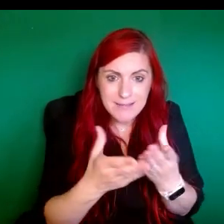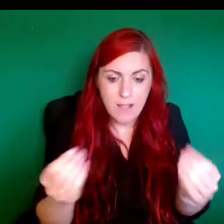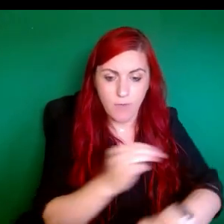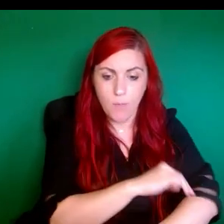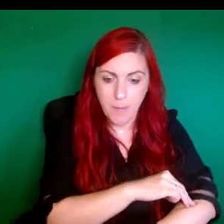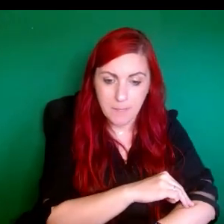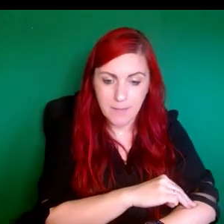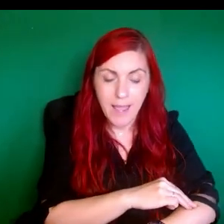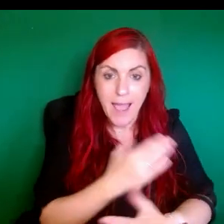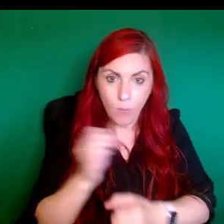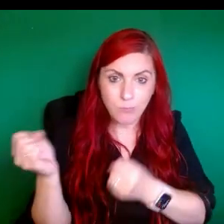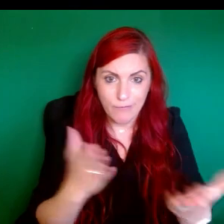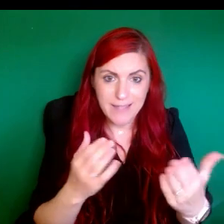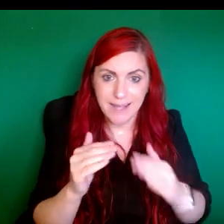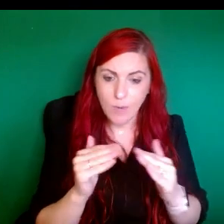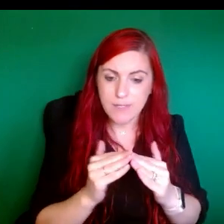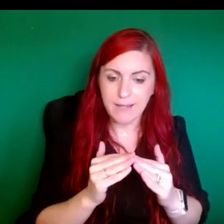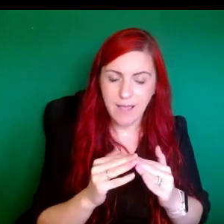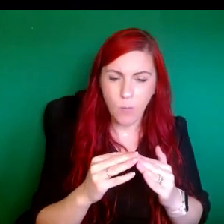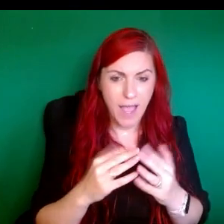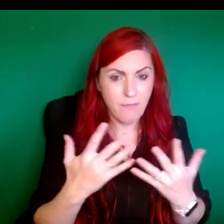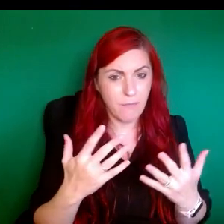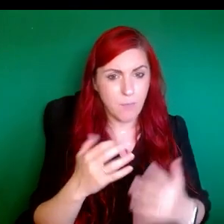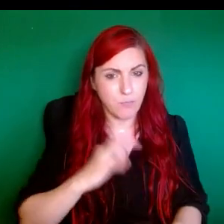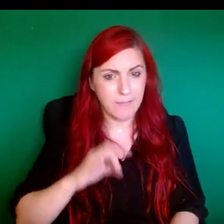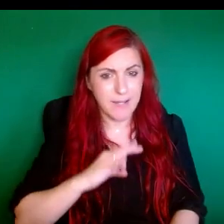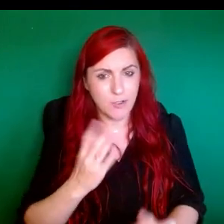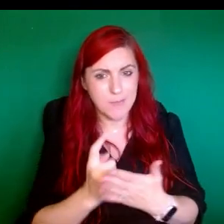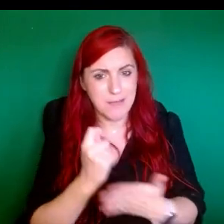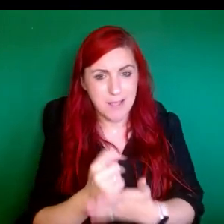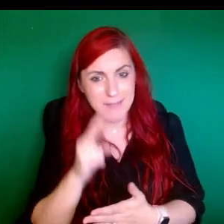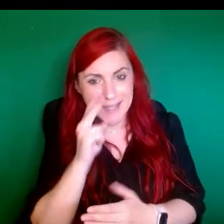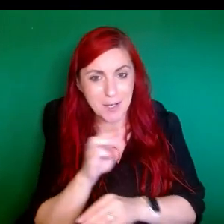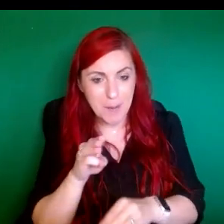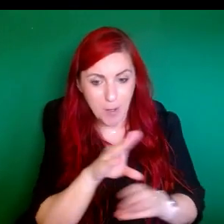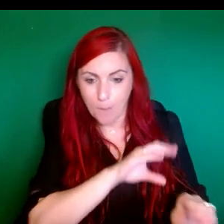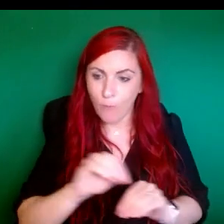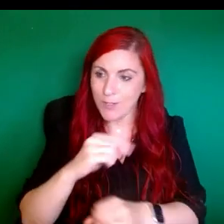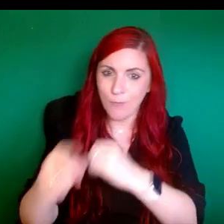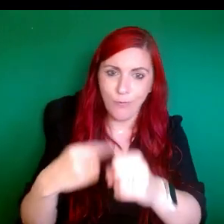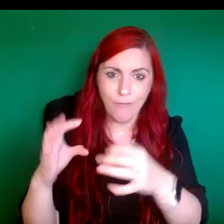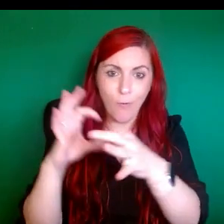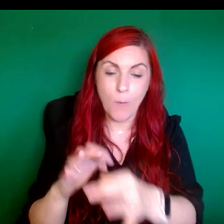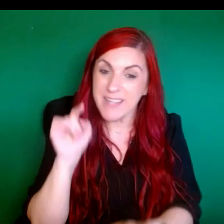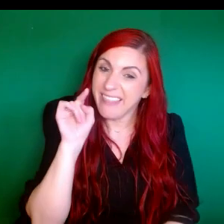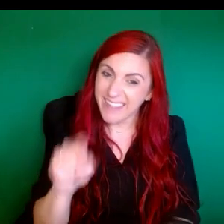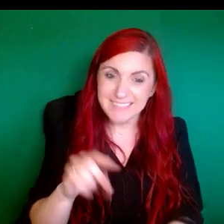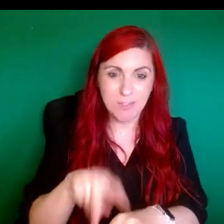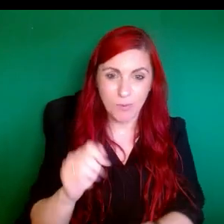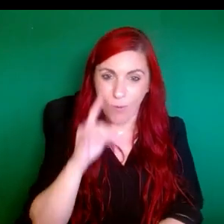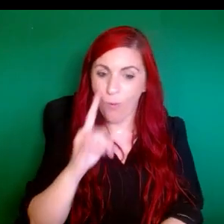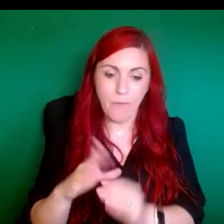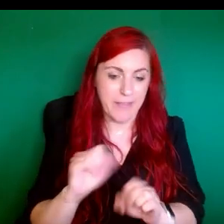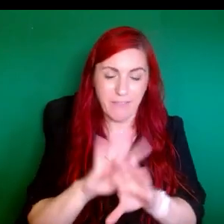great privilege at times of seeing people move into their forever home. That's the most hopeful thing of all for me. Absolutely. Thank you so much. I think that it